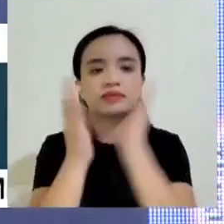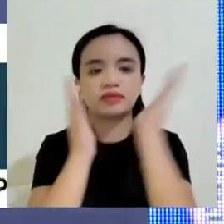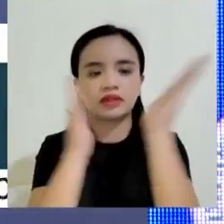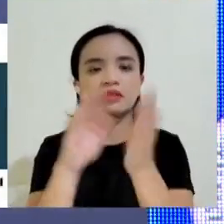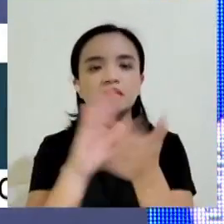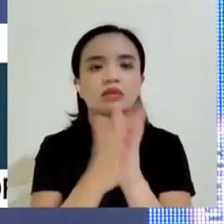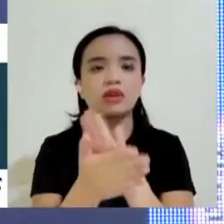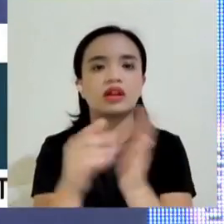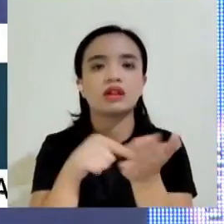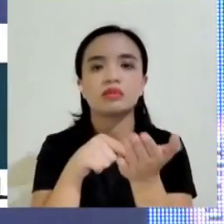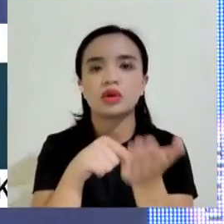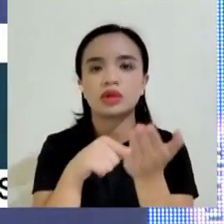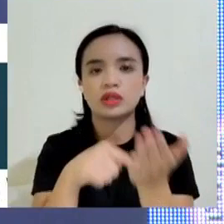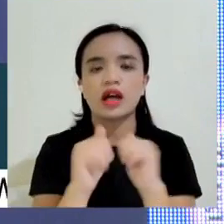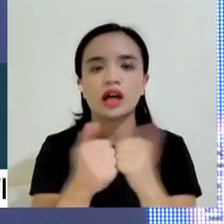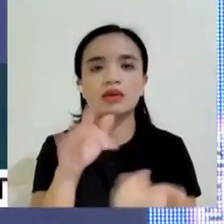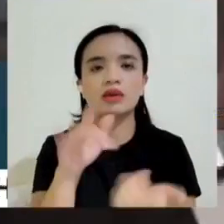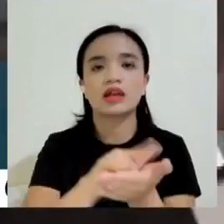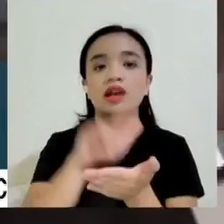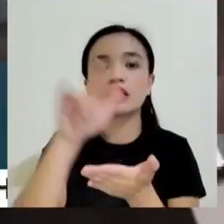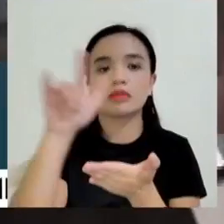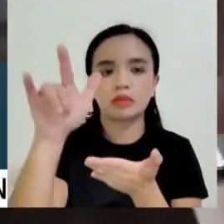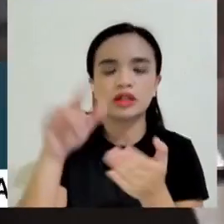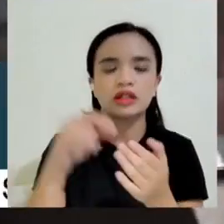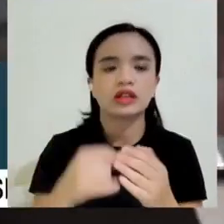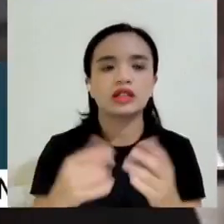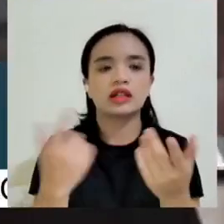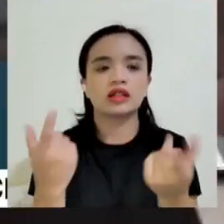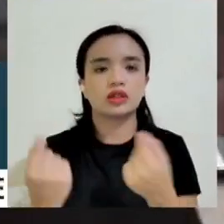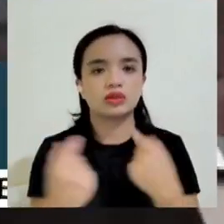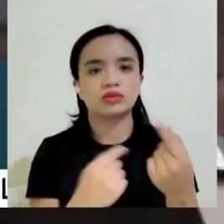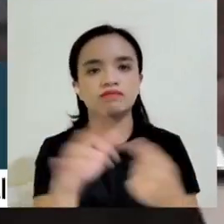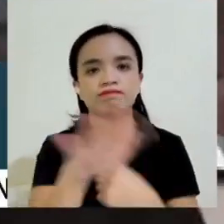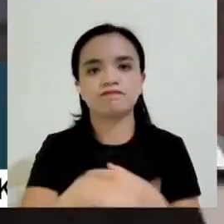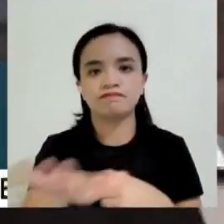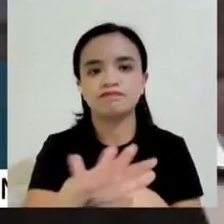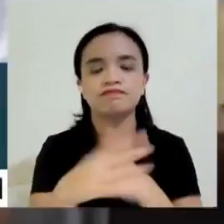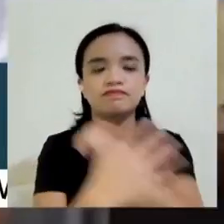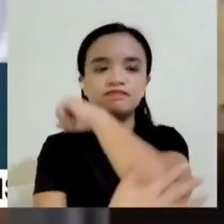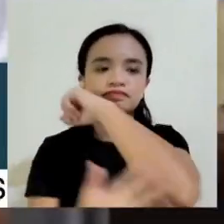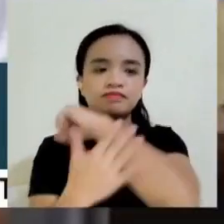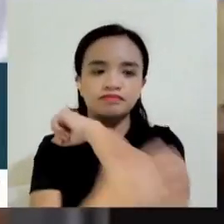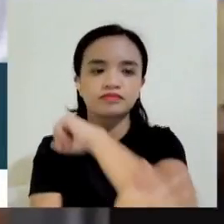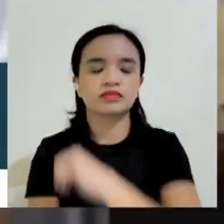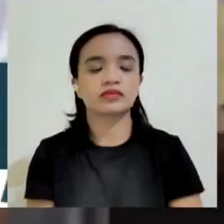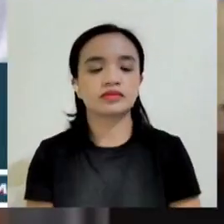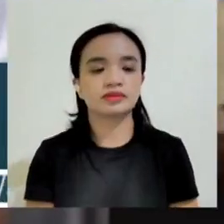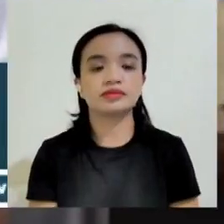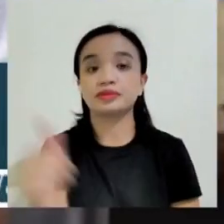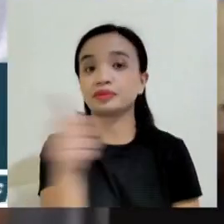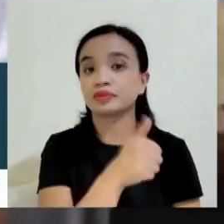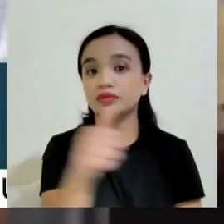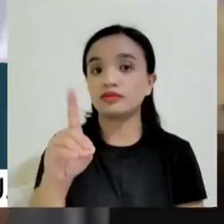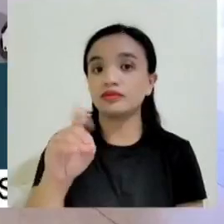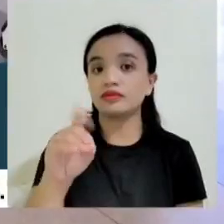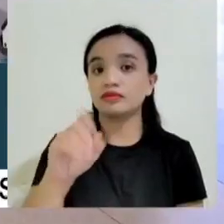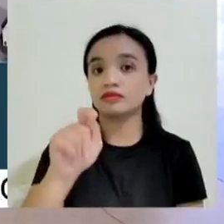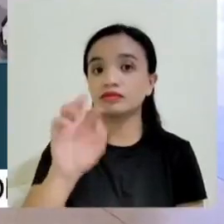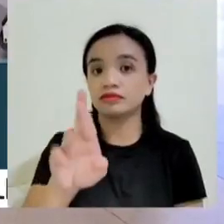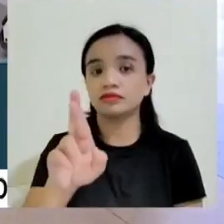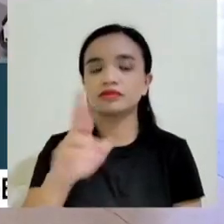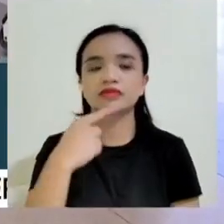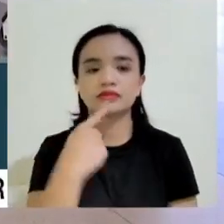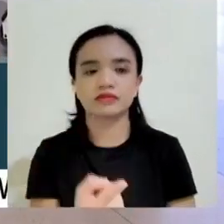operations are done across the country. The Transportation Department earlier said that 6 firms have bought bid documents for